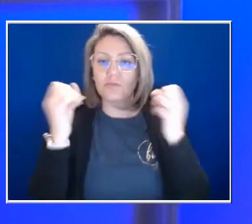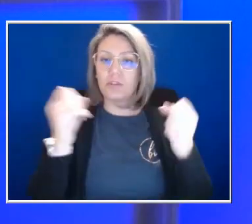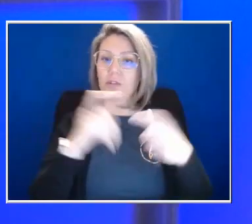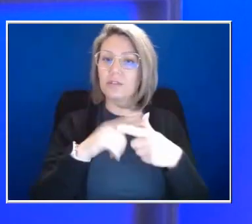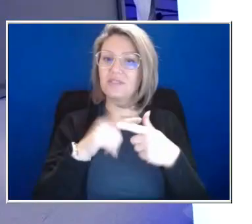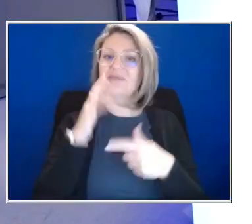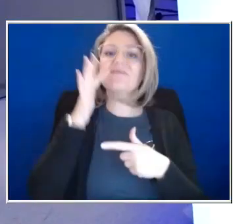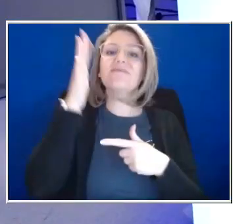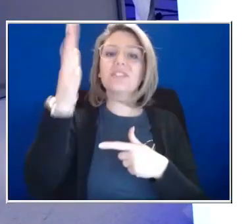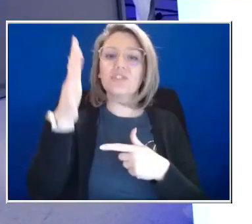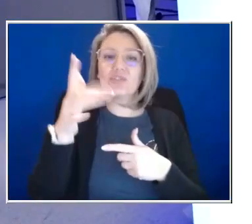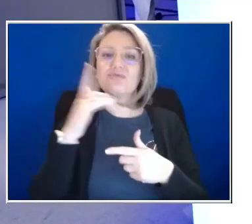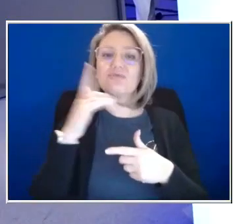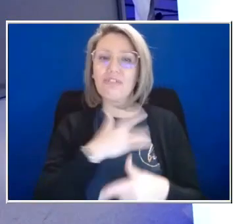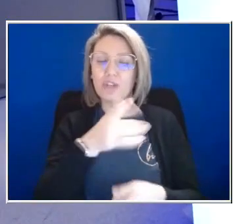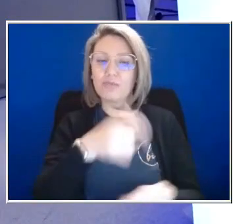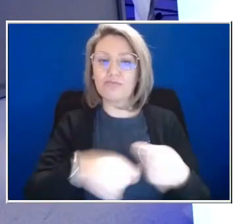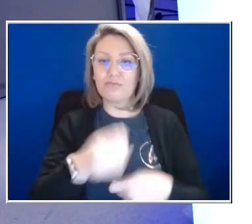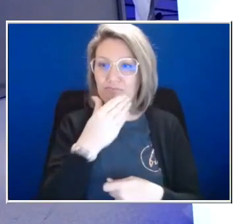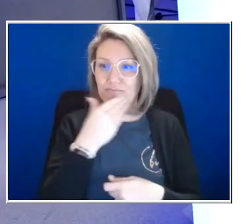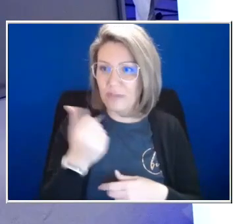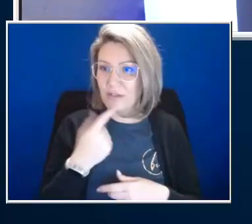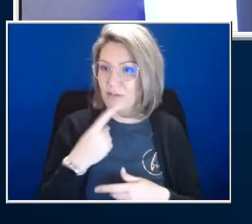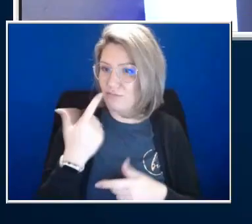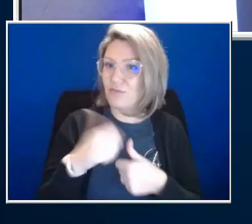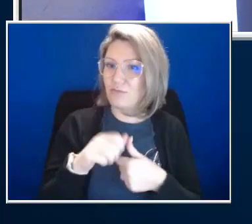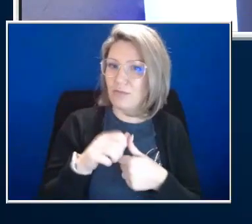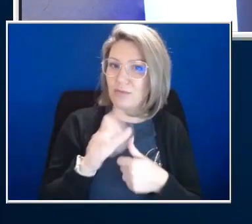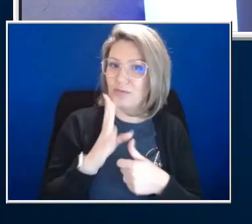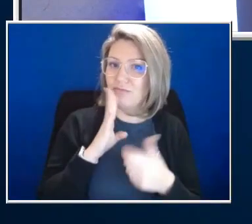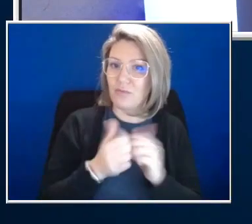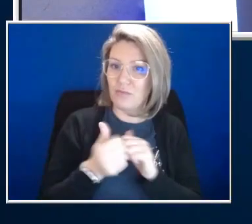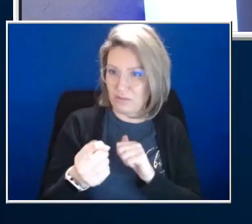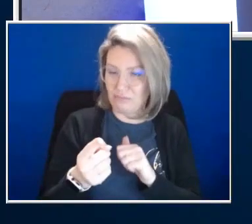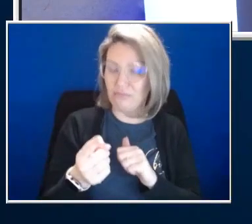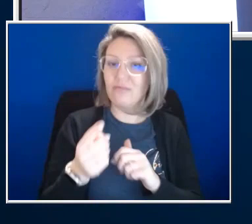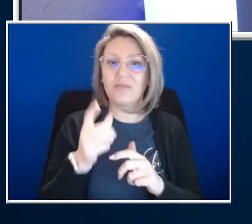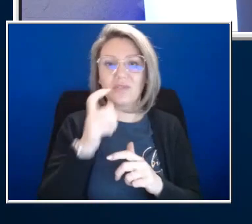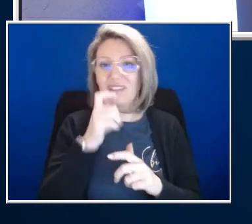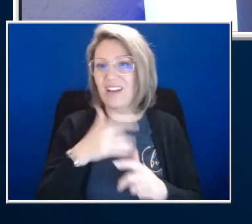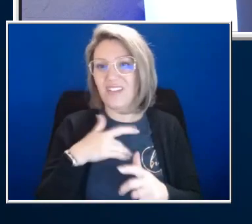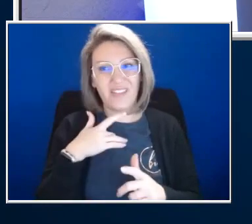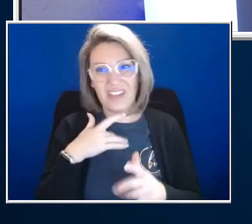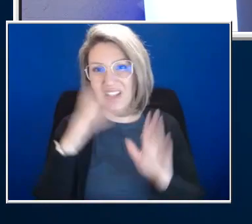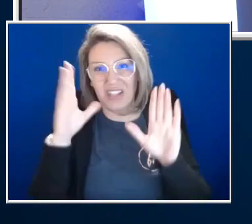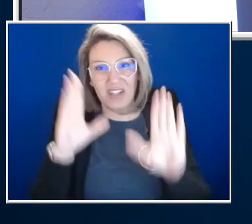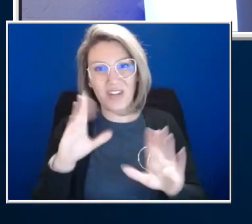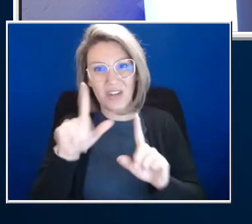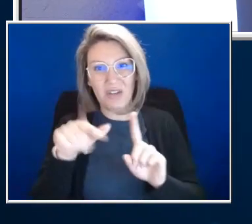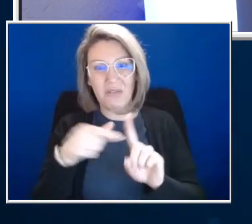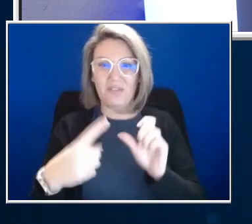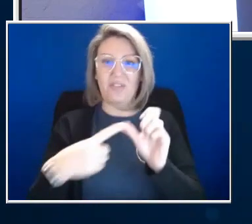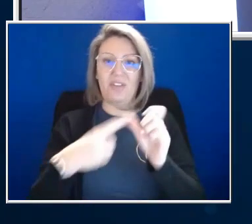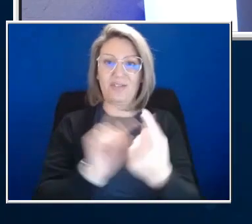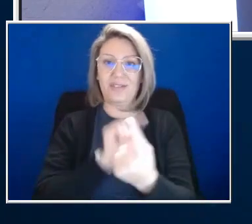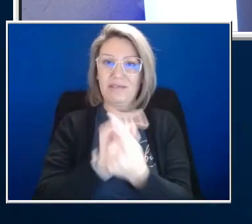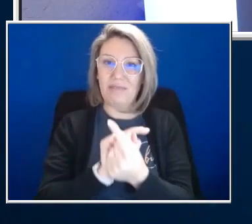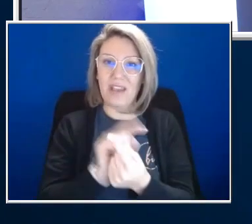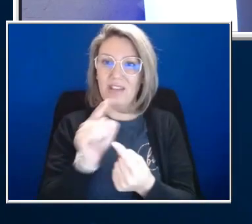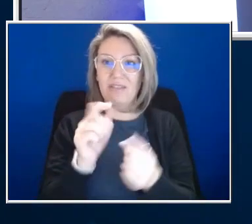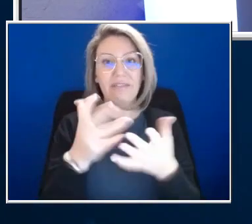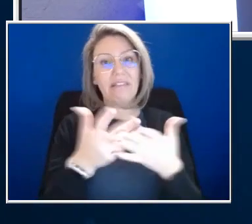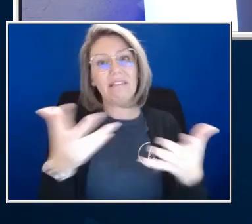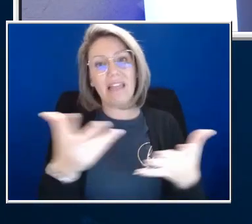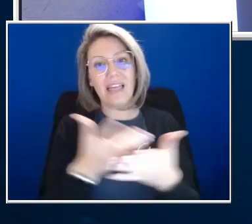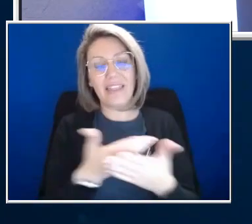better. And I remember talking with Christina. You had a tough time on the LVAD. You were not feeling great when we first met you. You had a lot of things to say about the